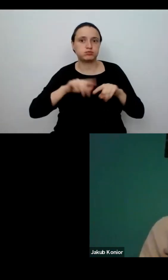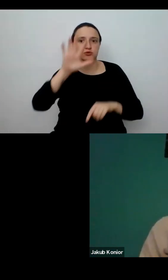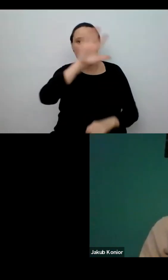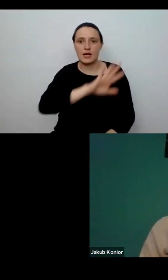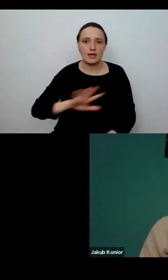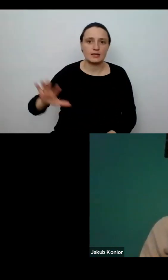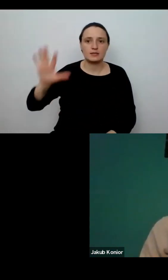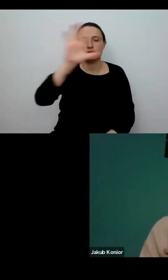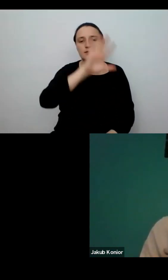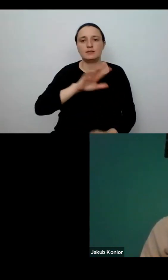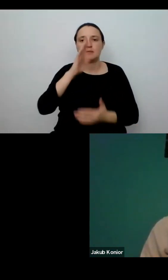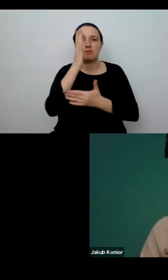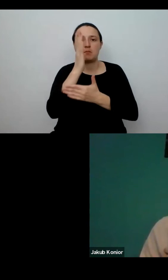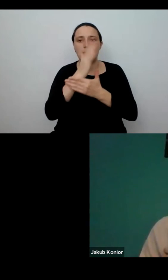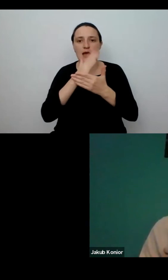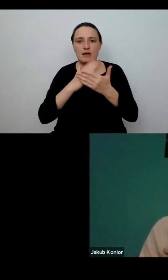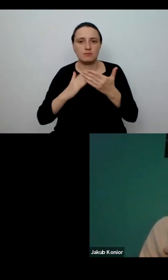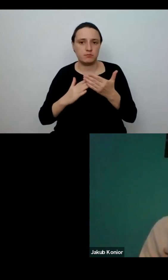church